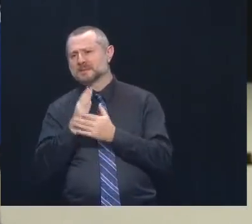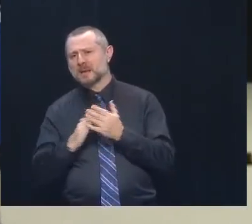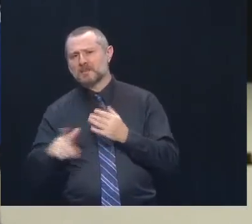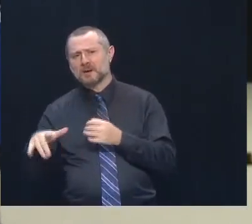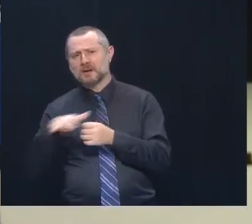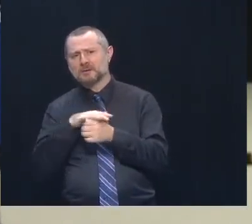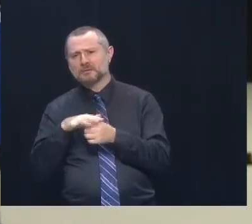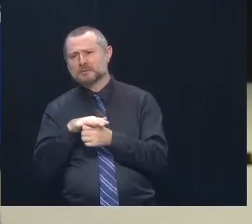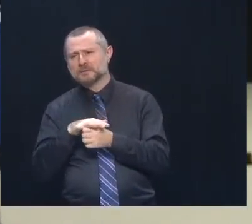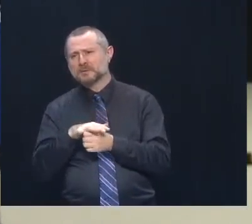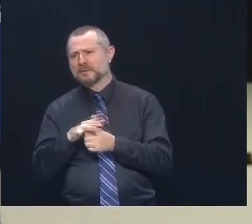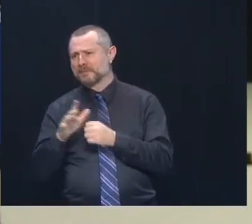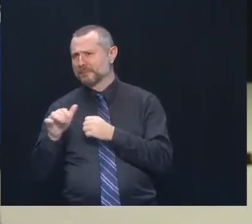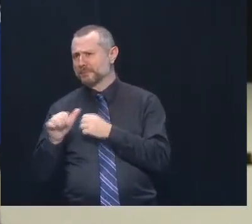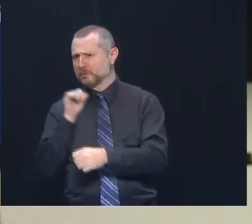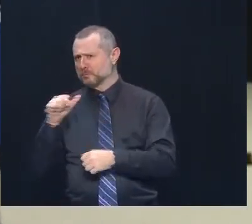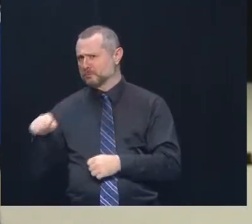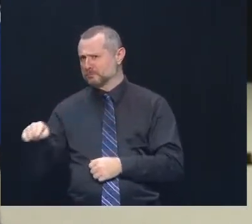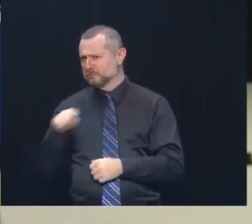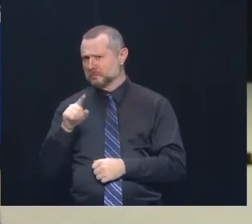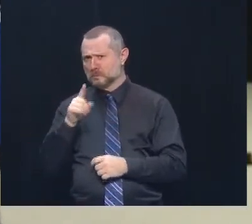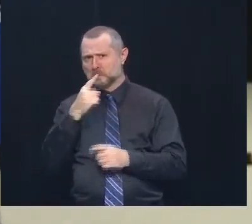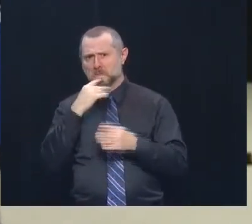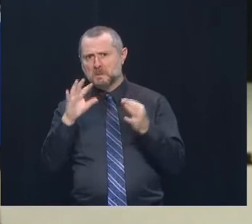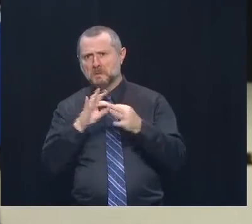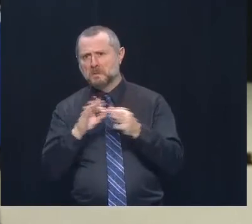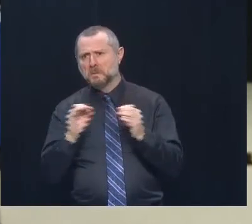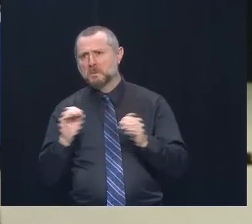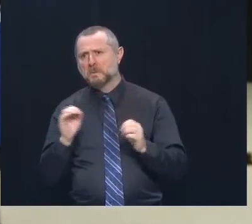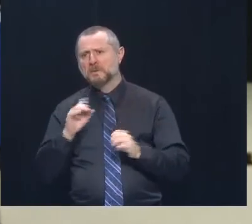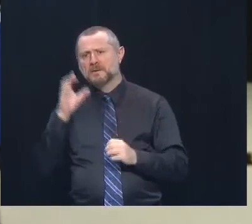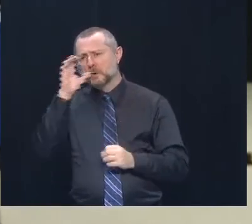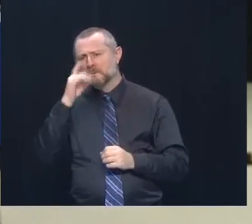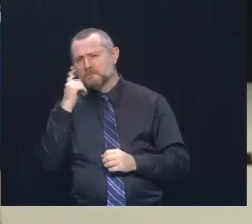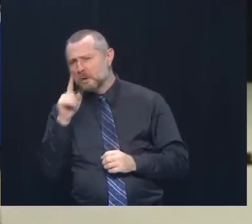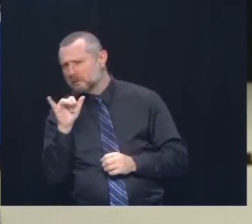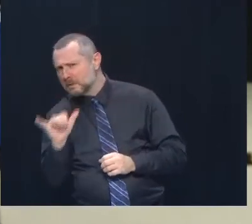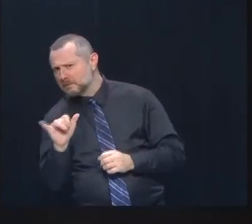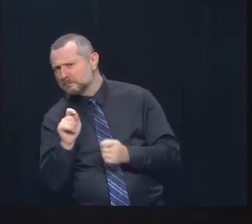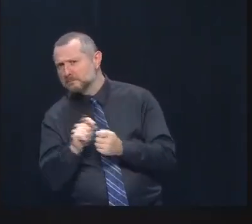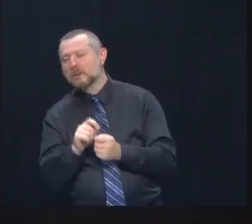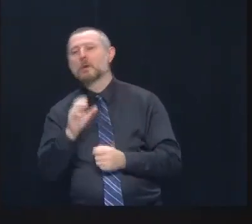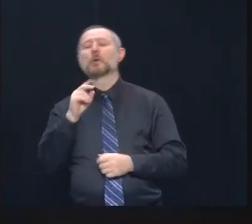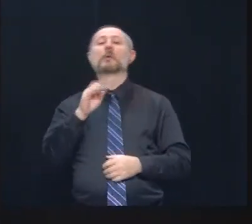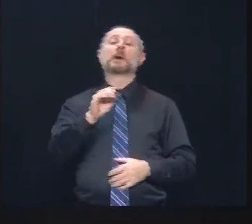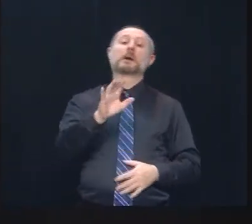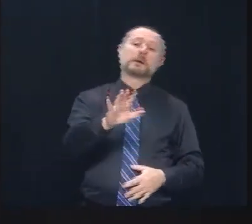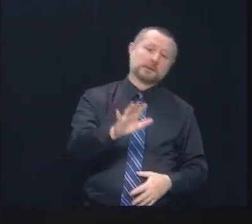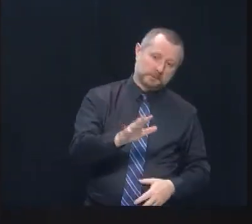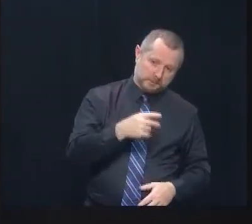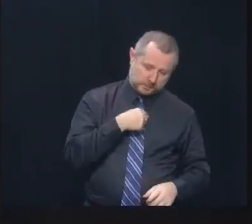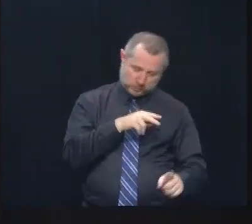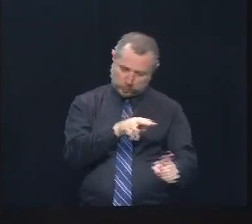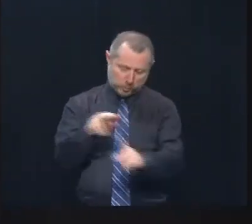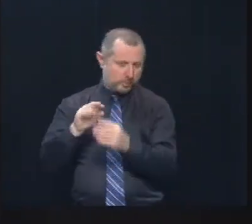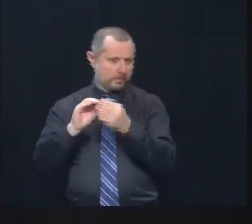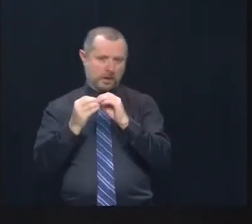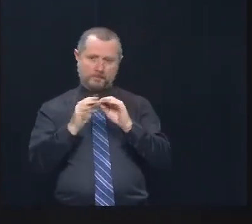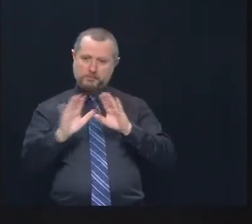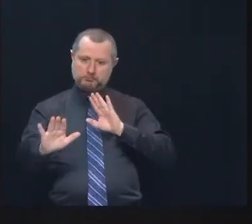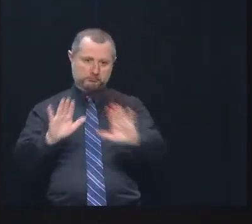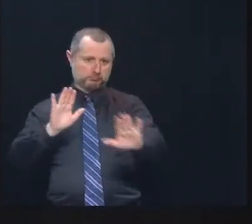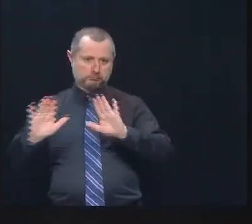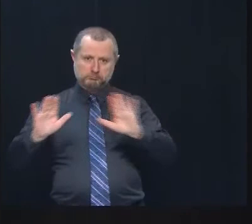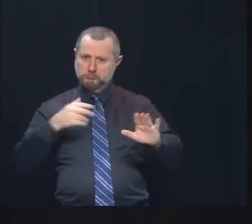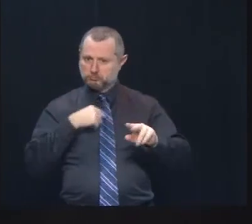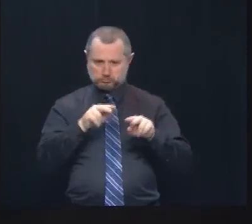We didn't get that announcement today, but what are you looking for? Well, we're watching the numbers. We're going to